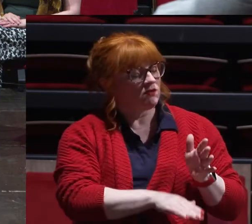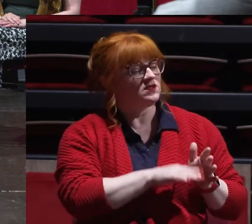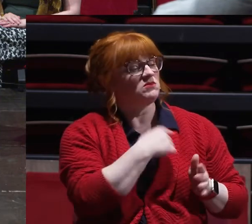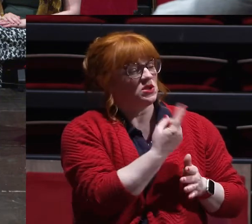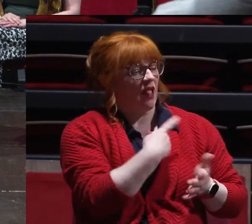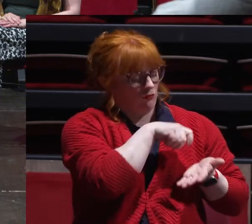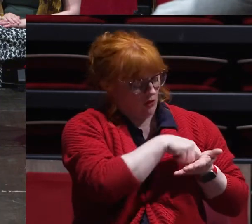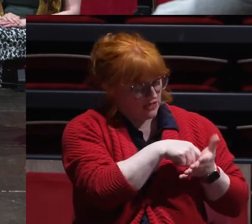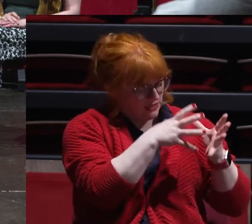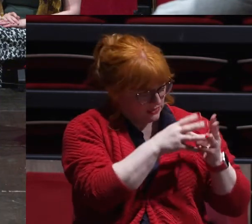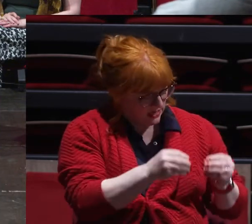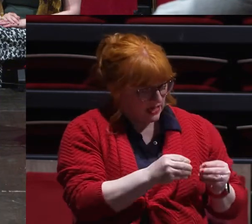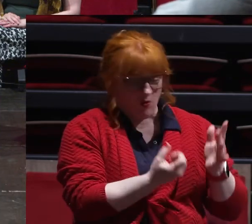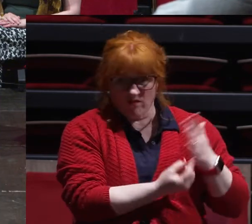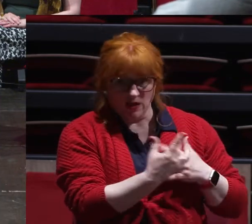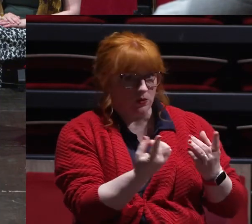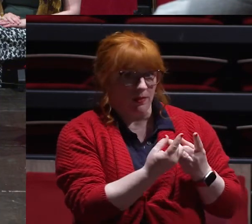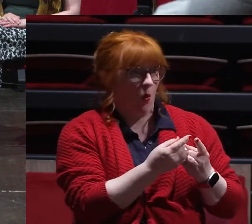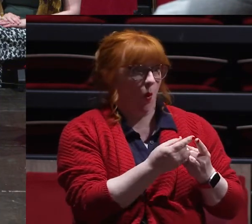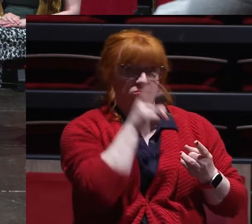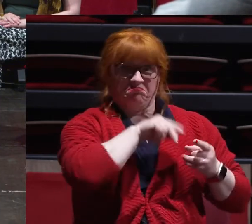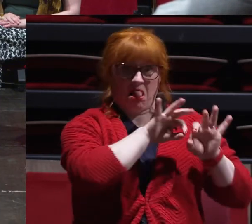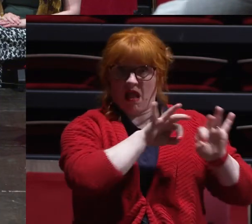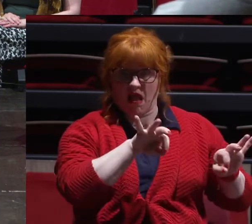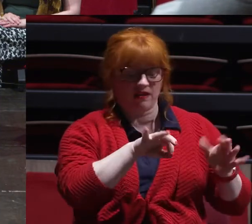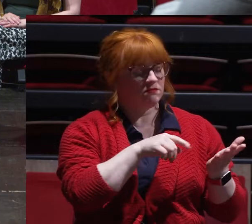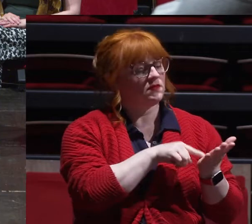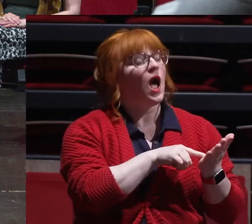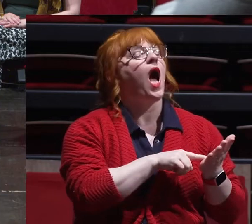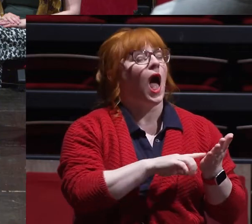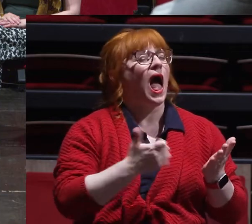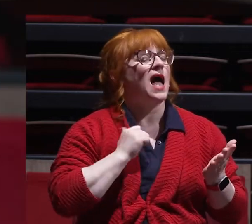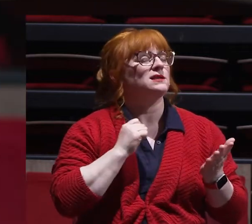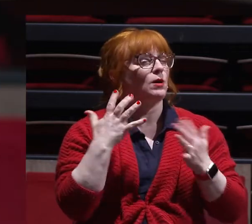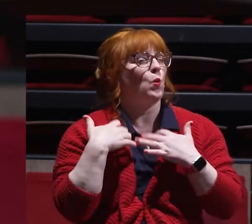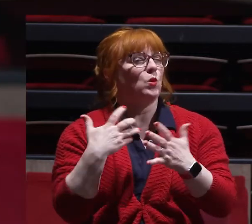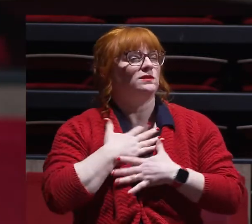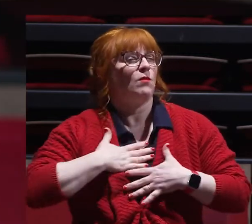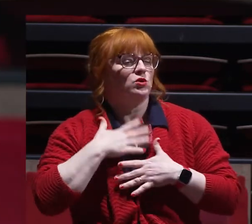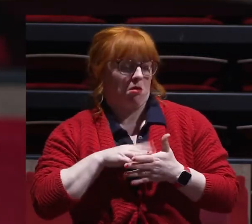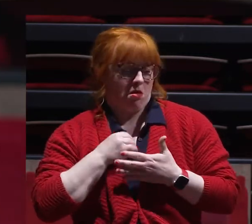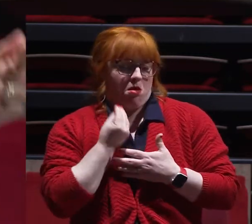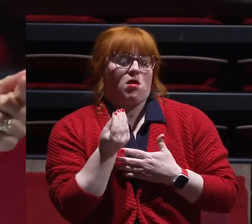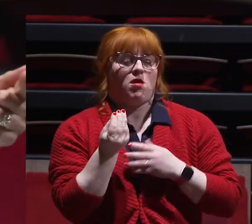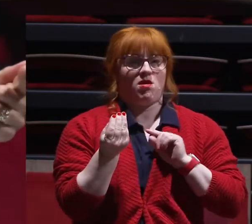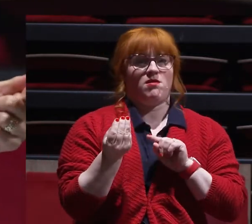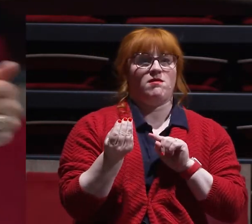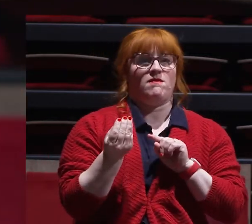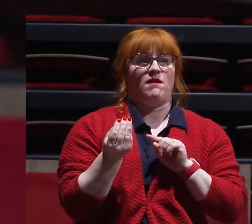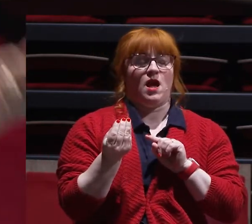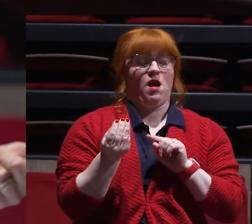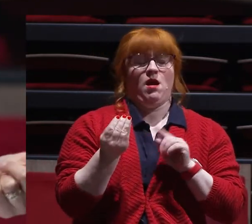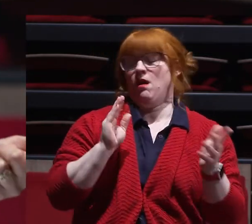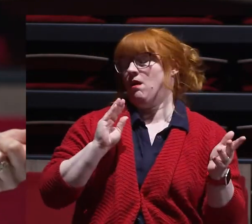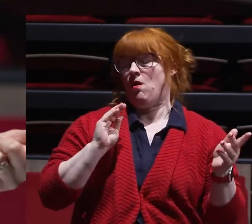experience where you had written a scene or an event or a line in a play that you'd expected to elicit